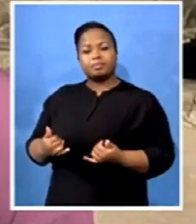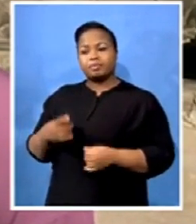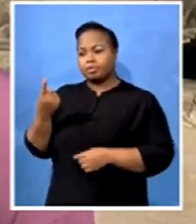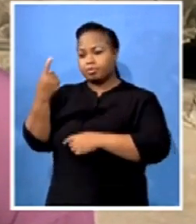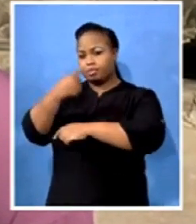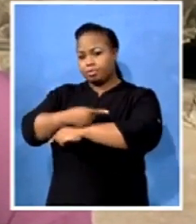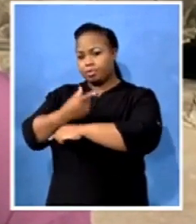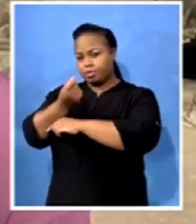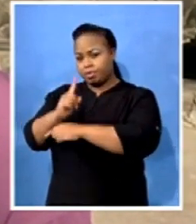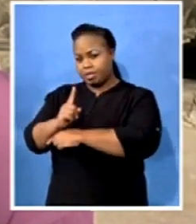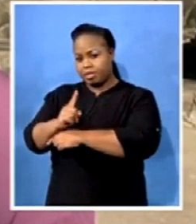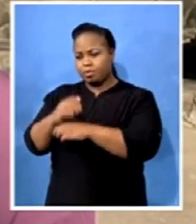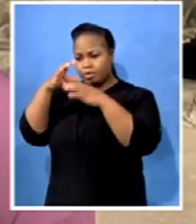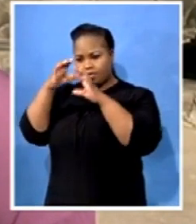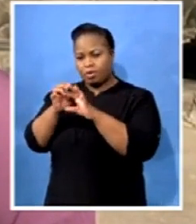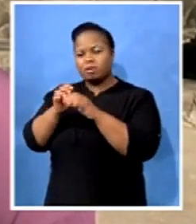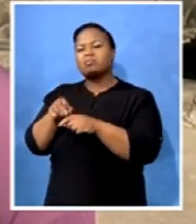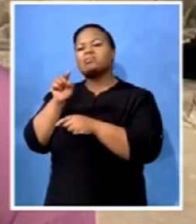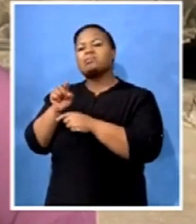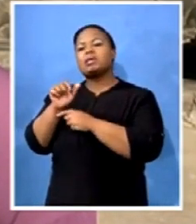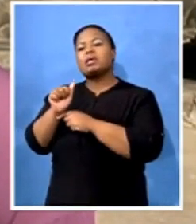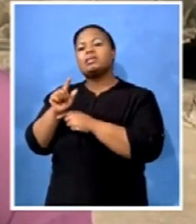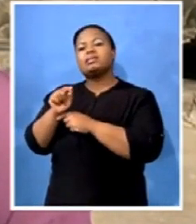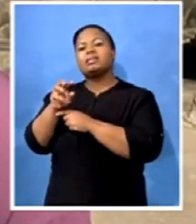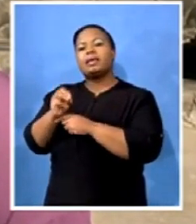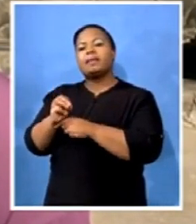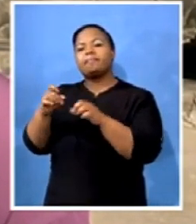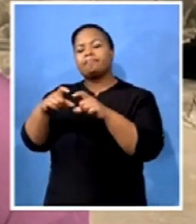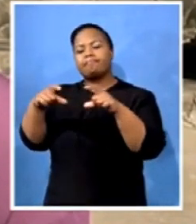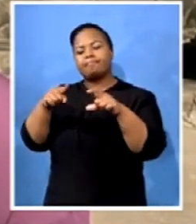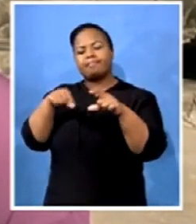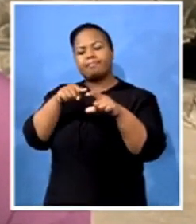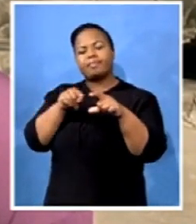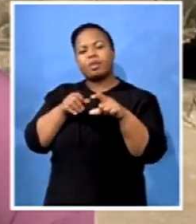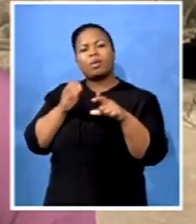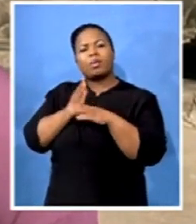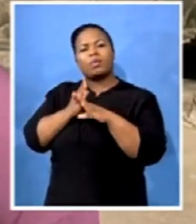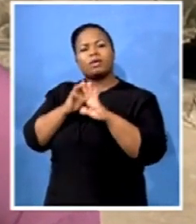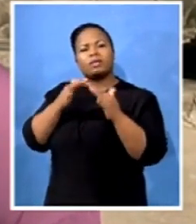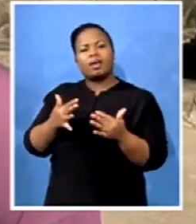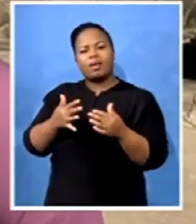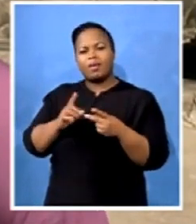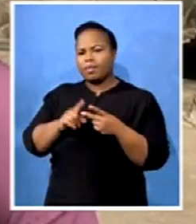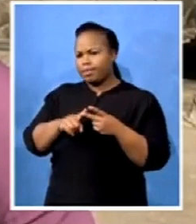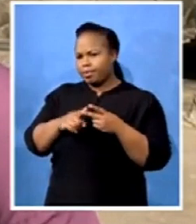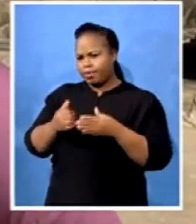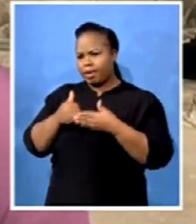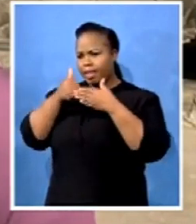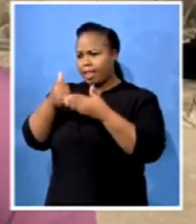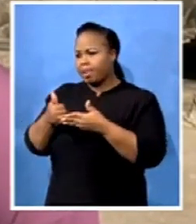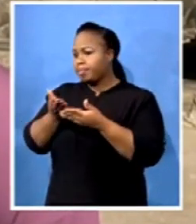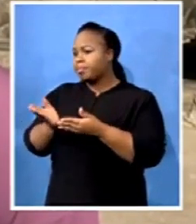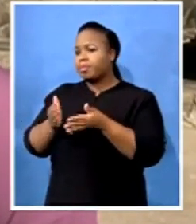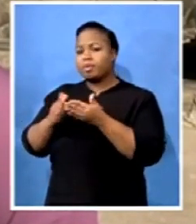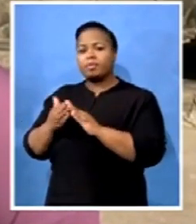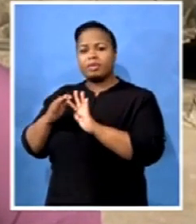cashless ATMs, how it works, how is it going to assist our people. And from where I'm standing, we are really happy